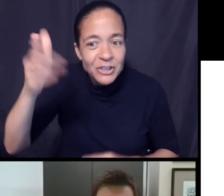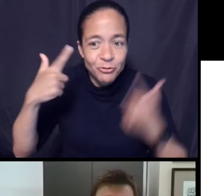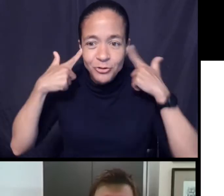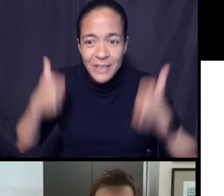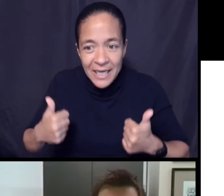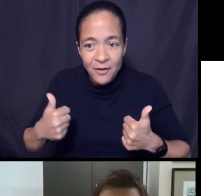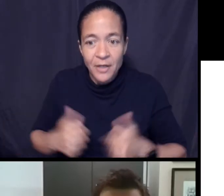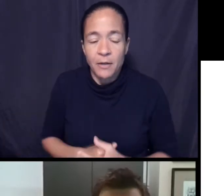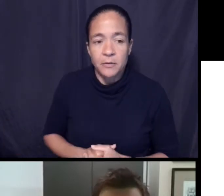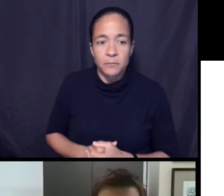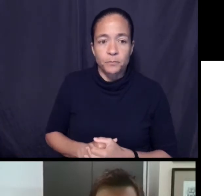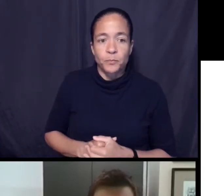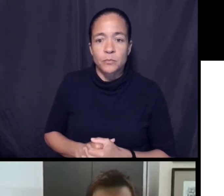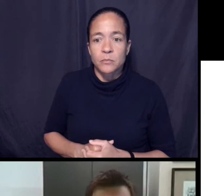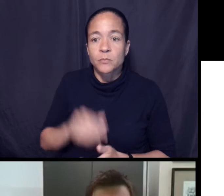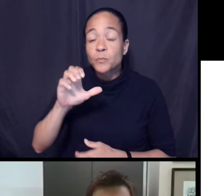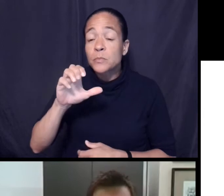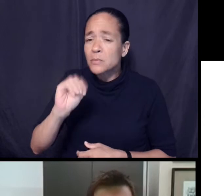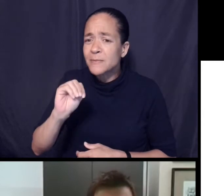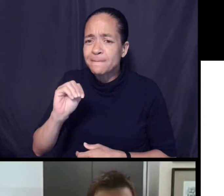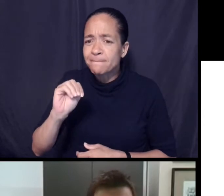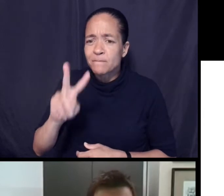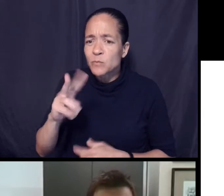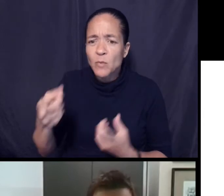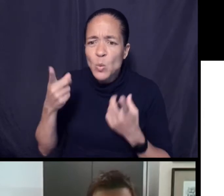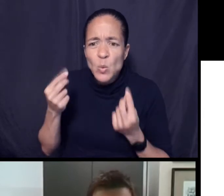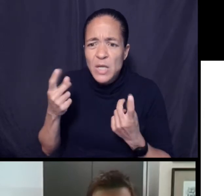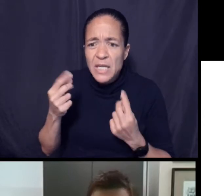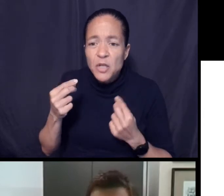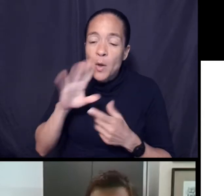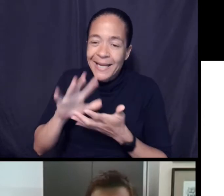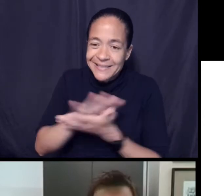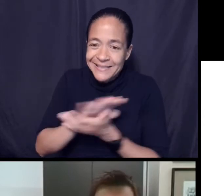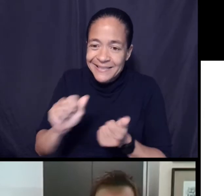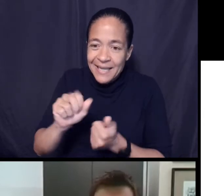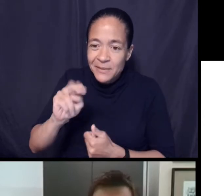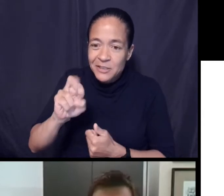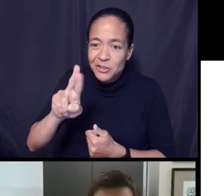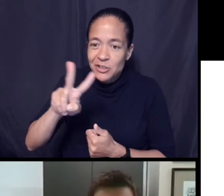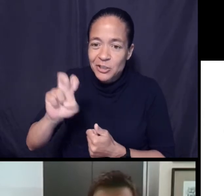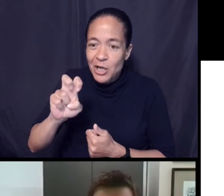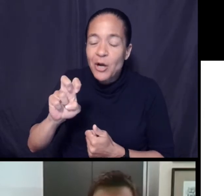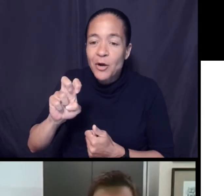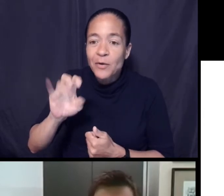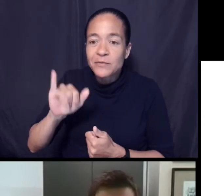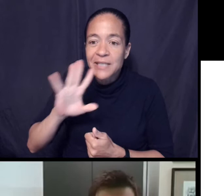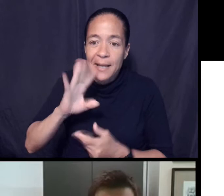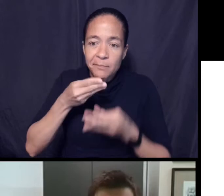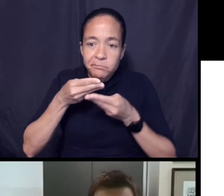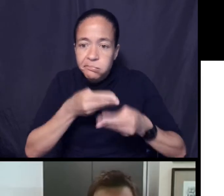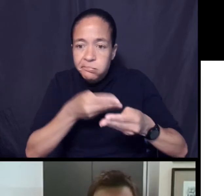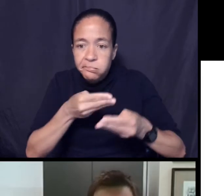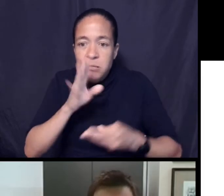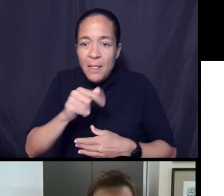So as far as what CMV does, it infects and damages the delicate nerves and blood supply of the developing inner ear, or the